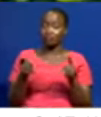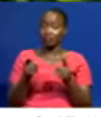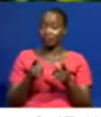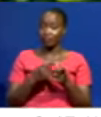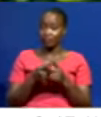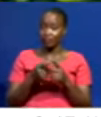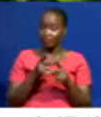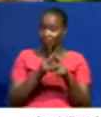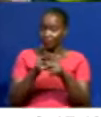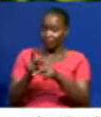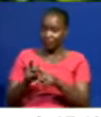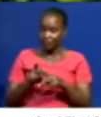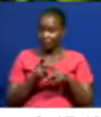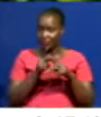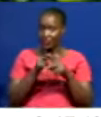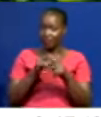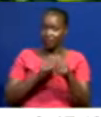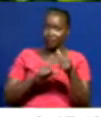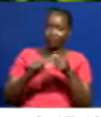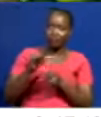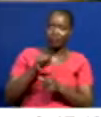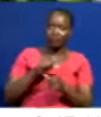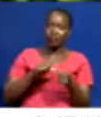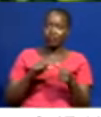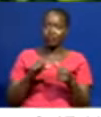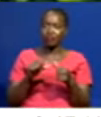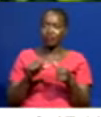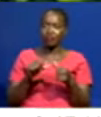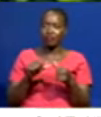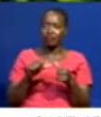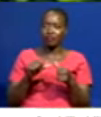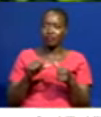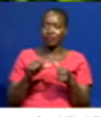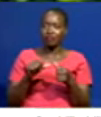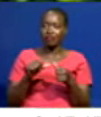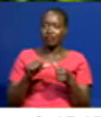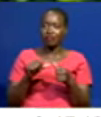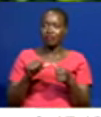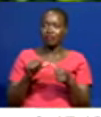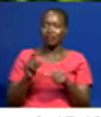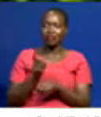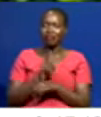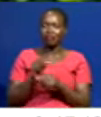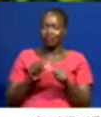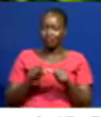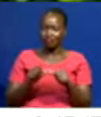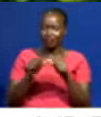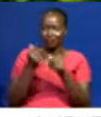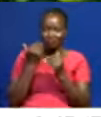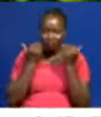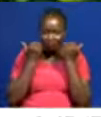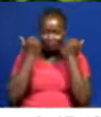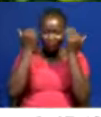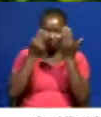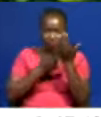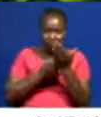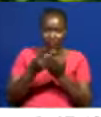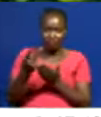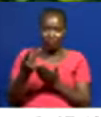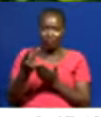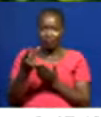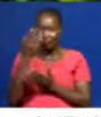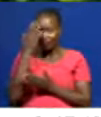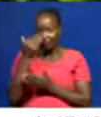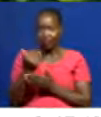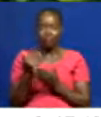very careful about when it is continuous. For depression, we say 2 weeks because you